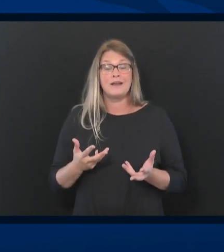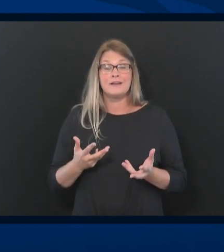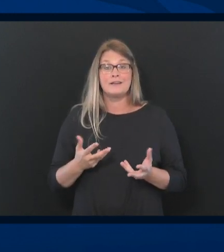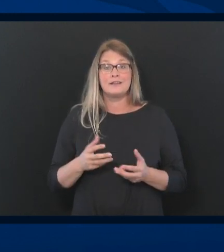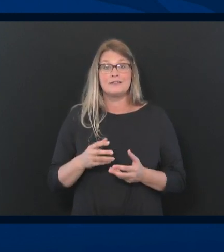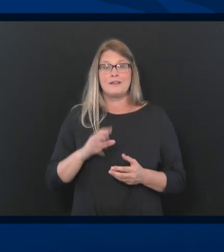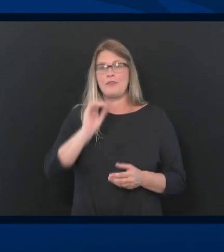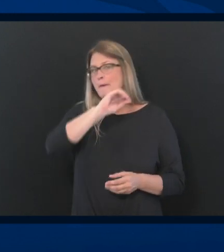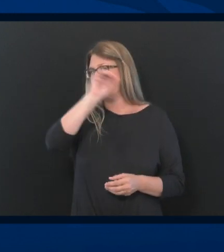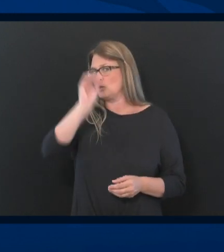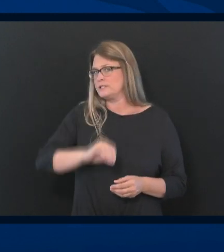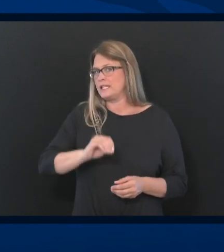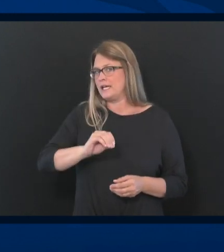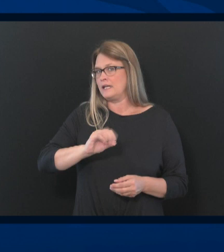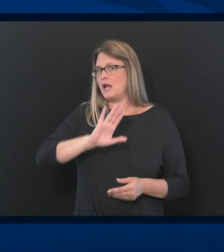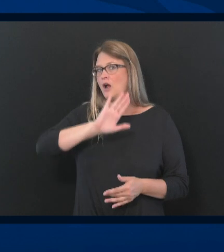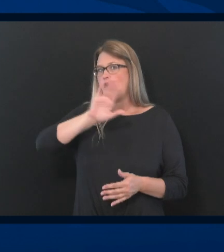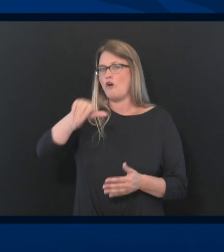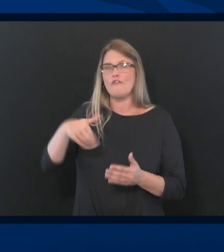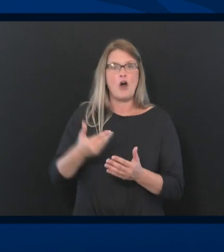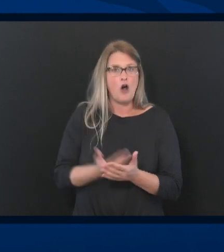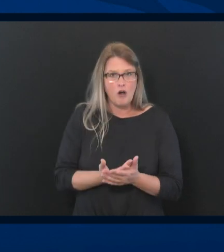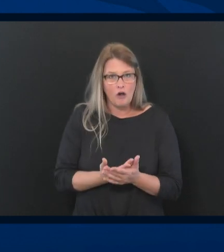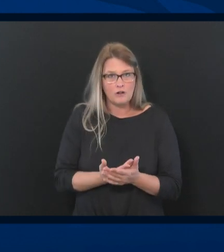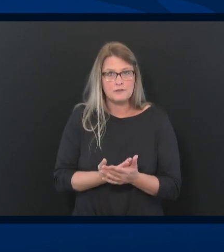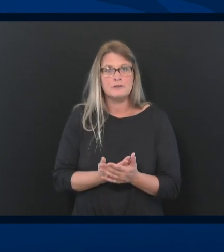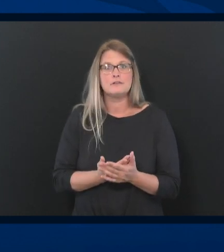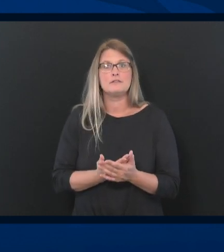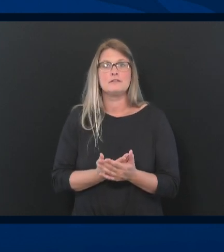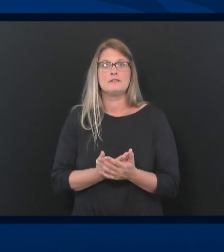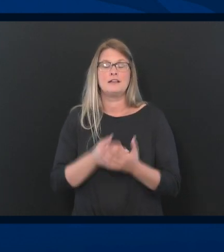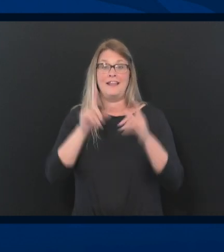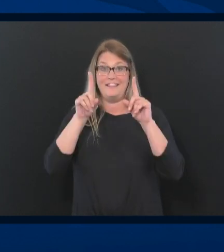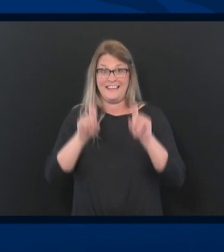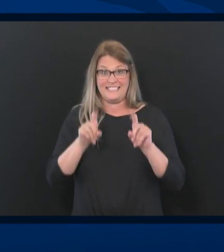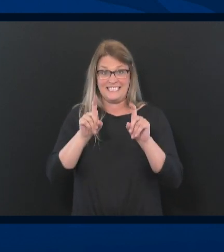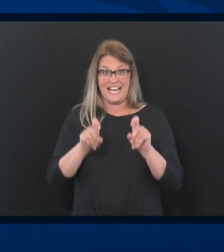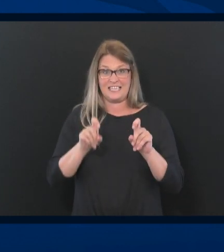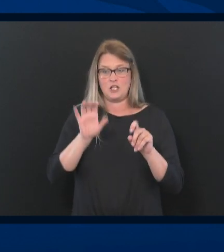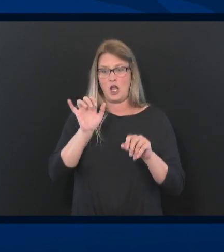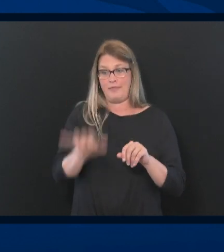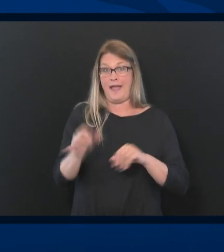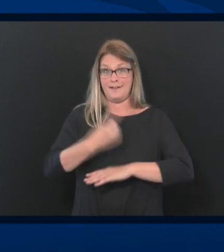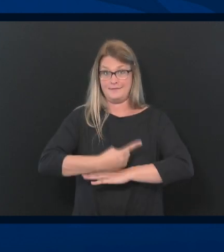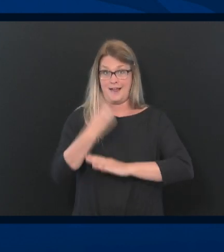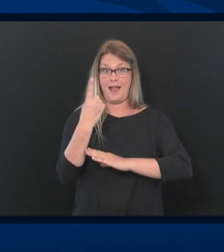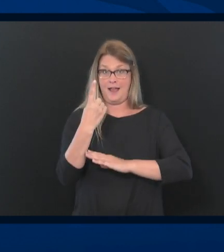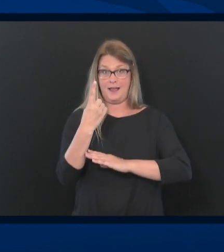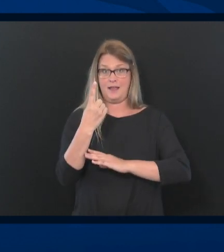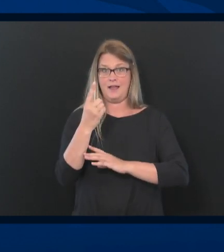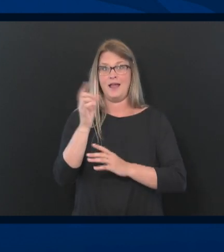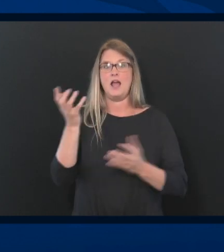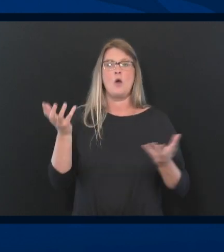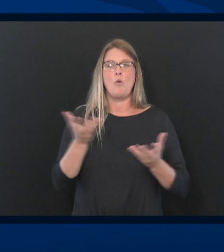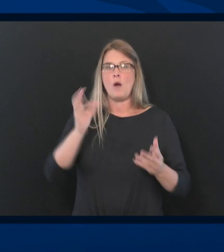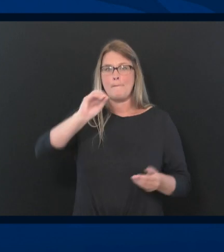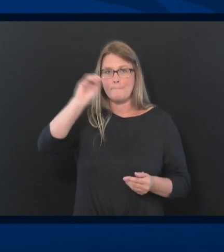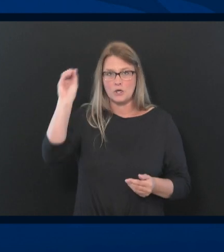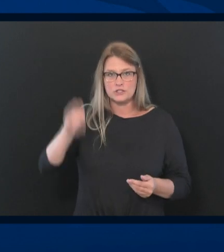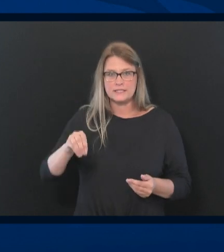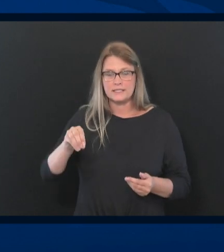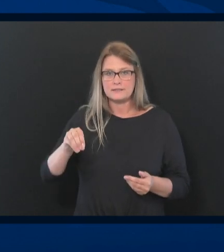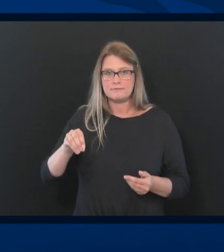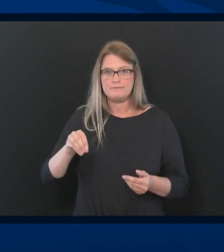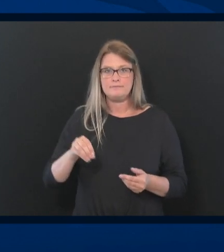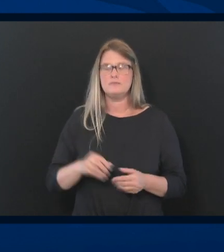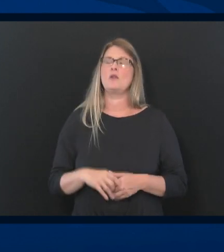the percent of all of the tests done on that date, the percent that, or of all the